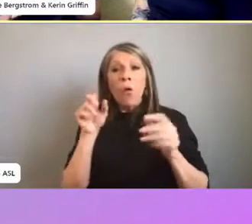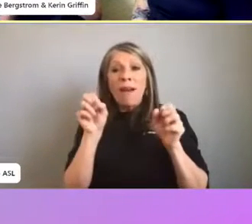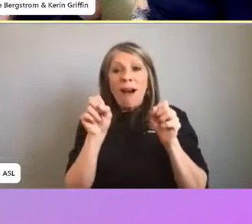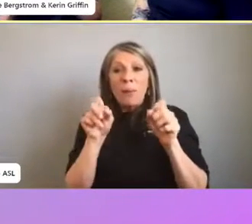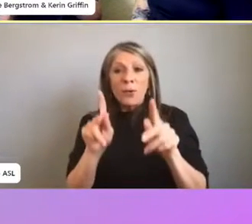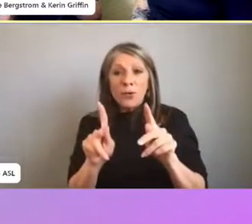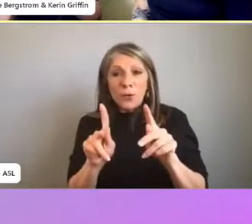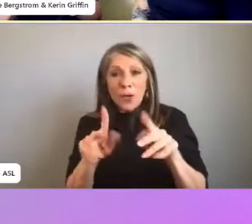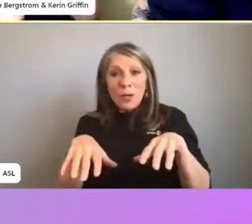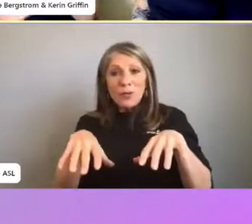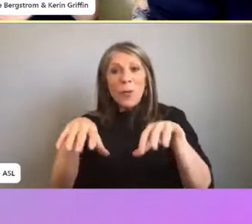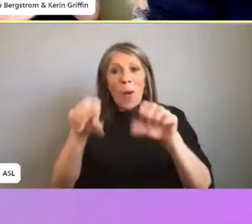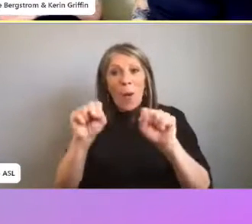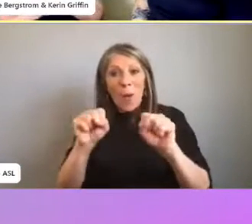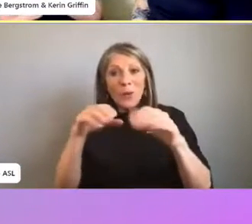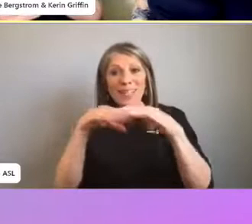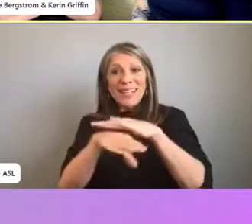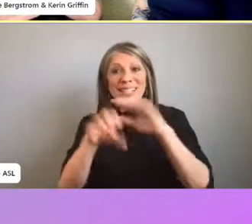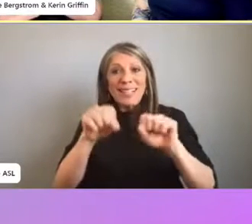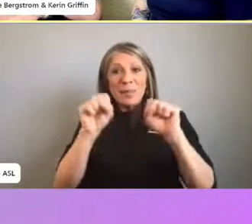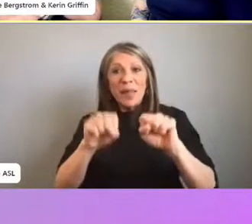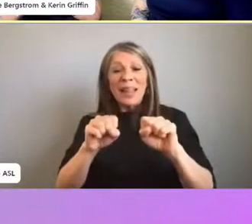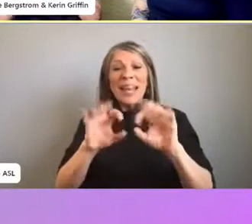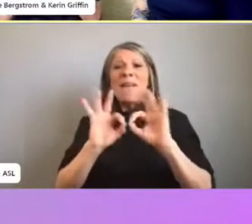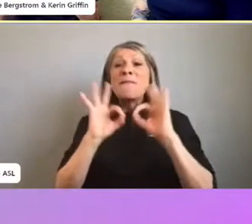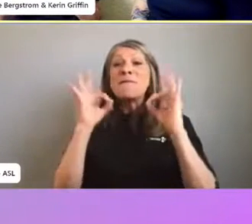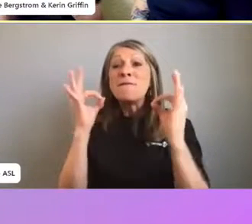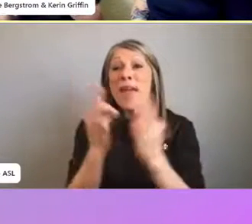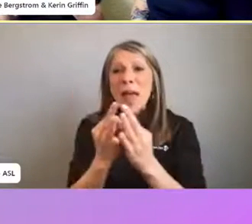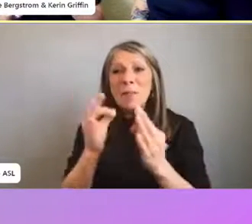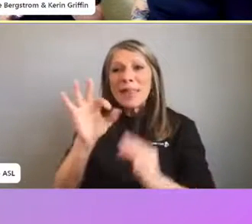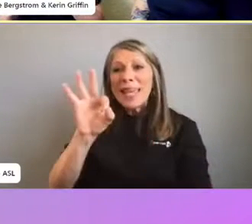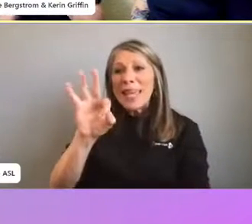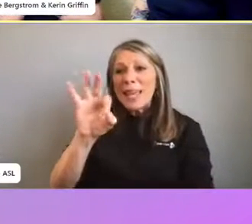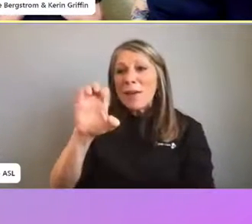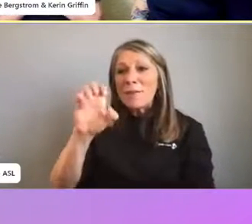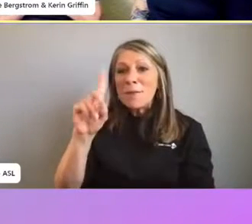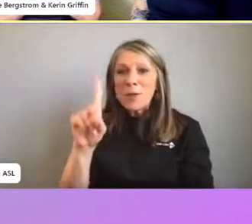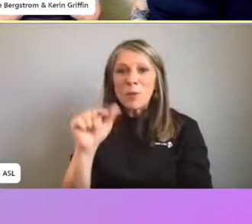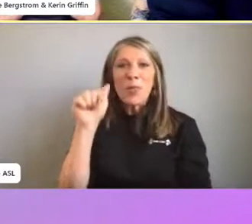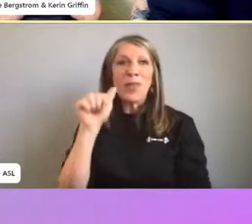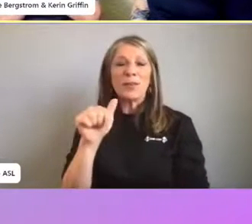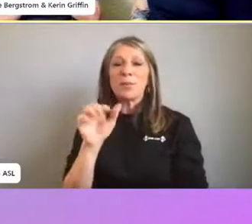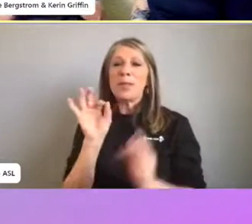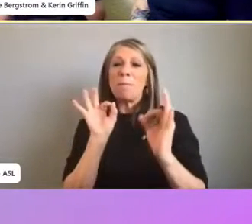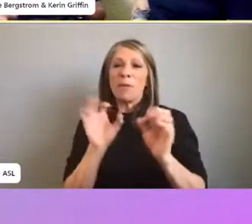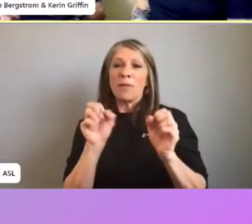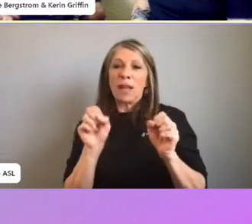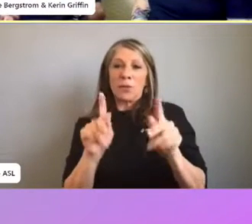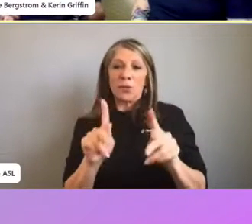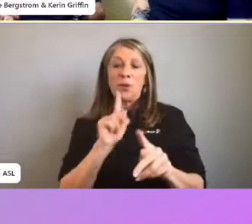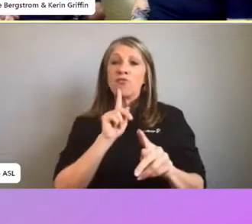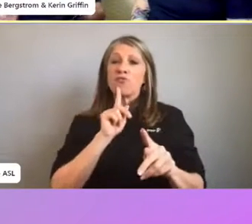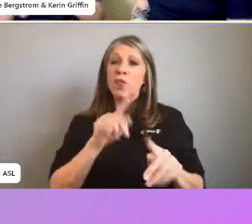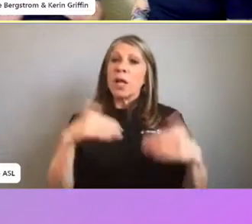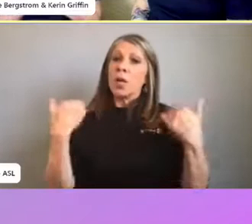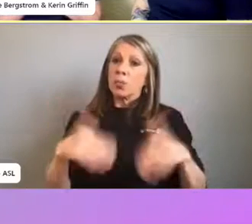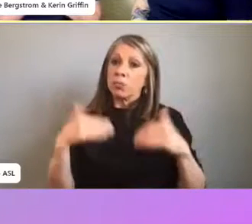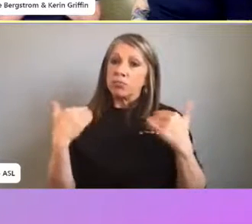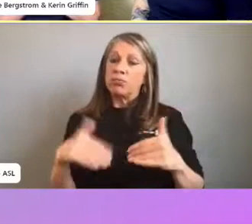opportunity to host an accessibility family feud. And this was the opportunity. So it was a really heavy